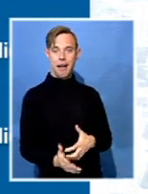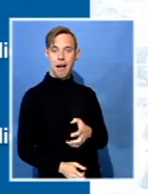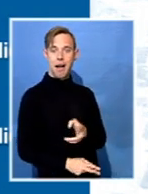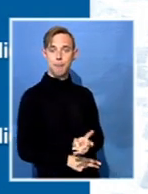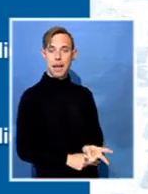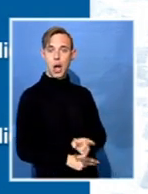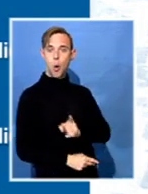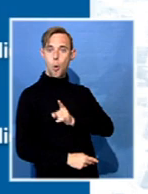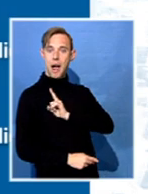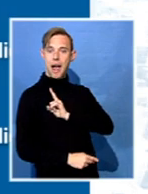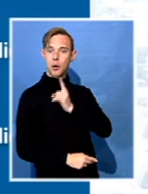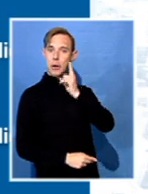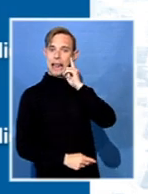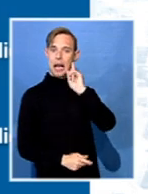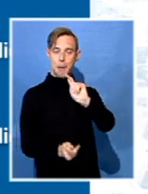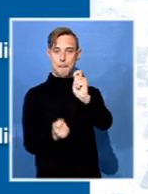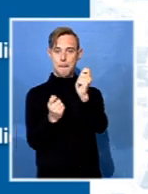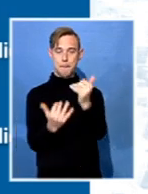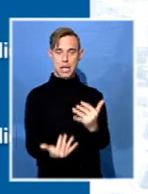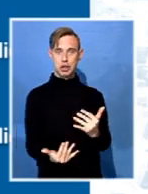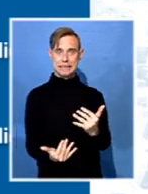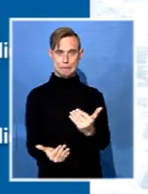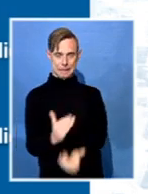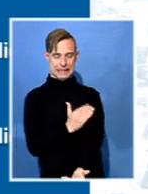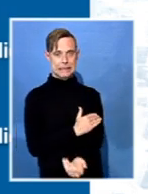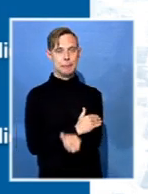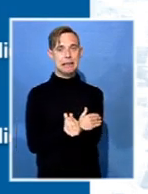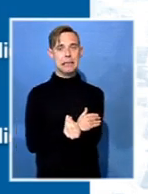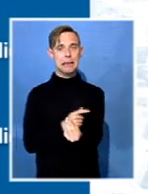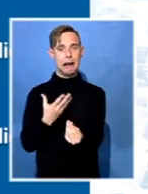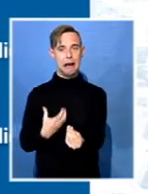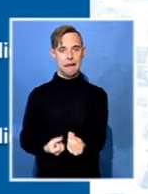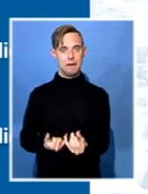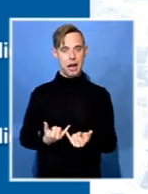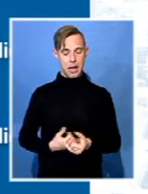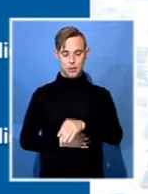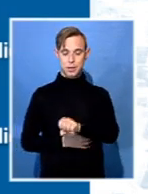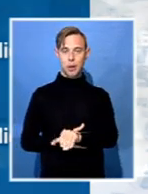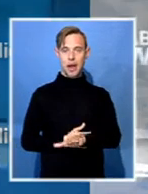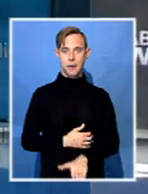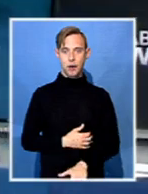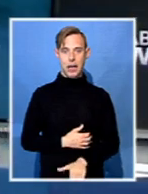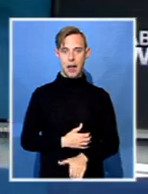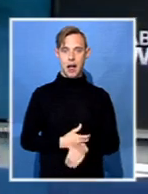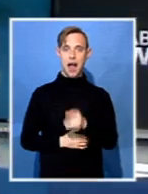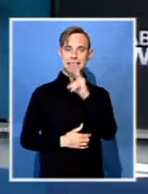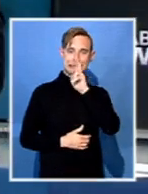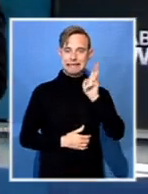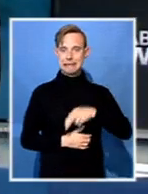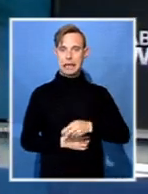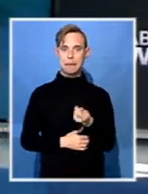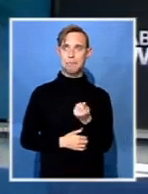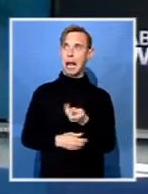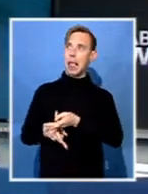the wider than expected budget deficit. South Africa is wading deeper into debt at a time when the economy is not growing, and